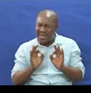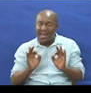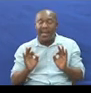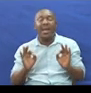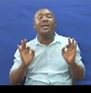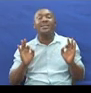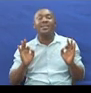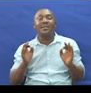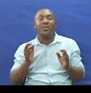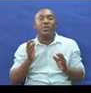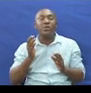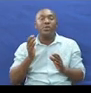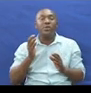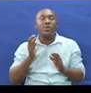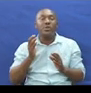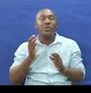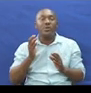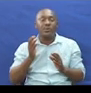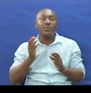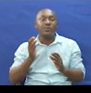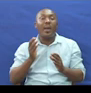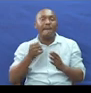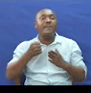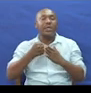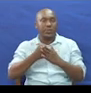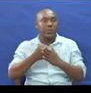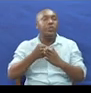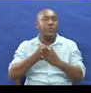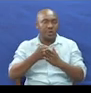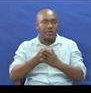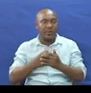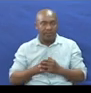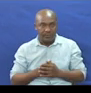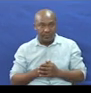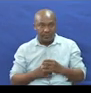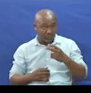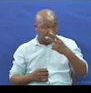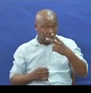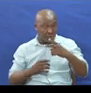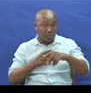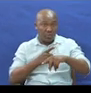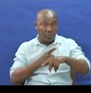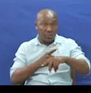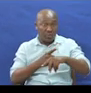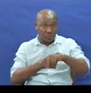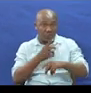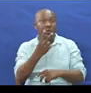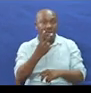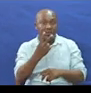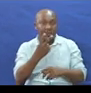I will narrate it for 2 times. At first, I will narrate it